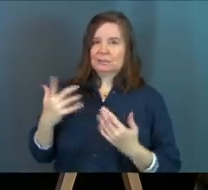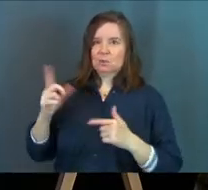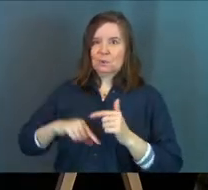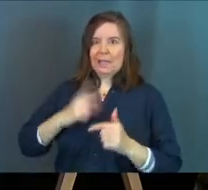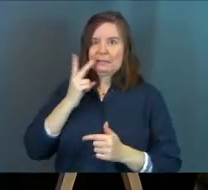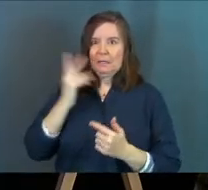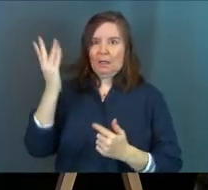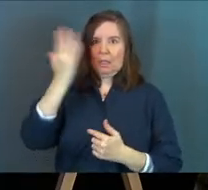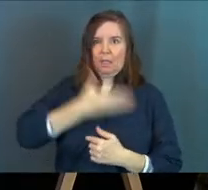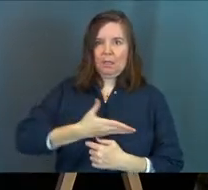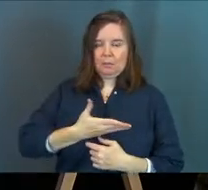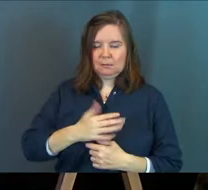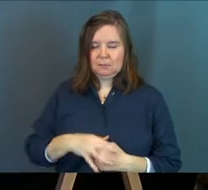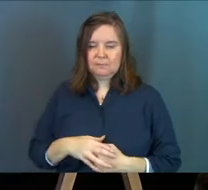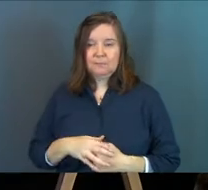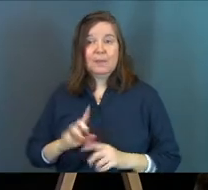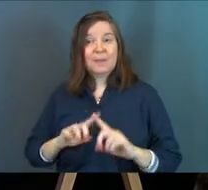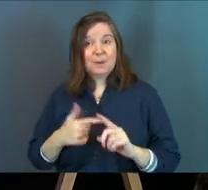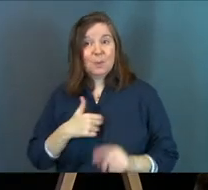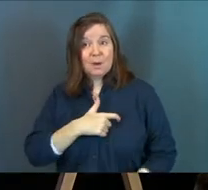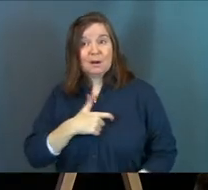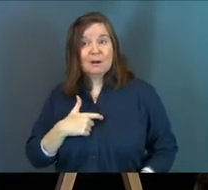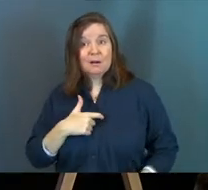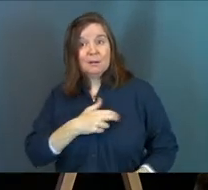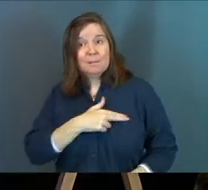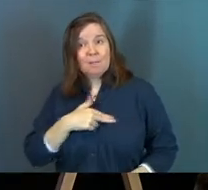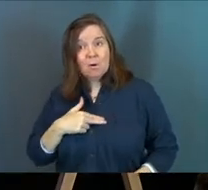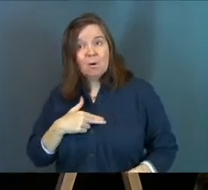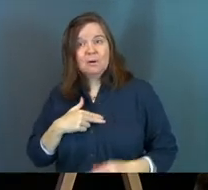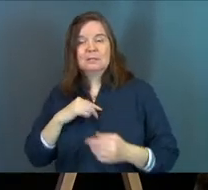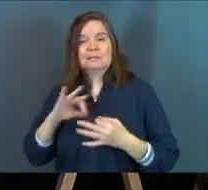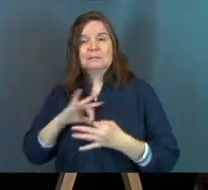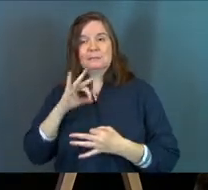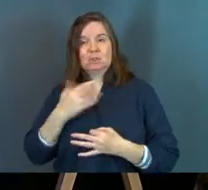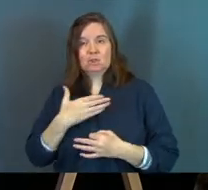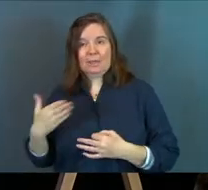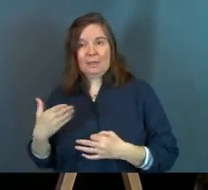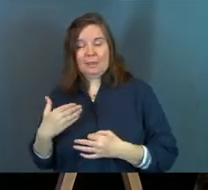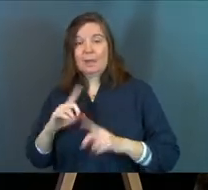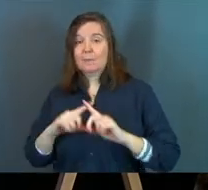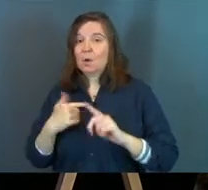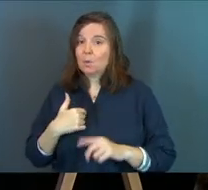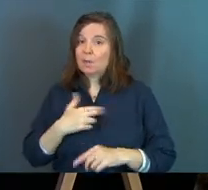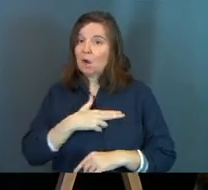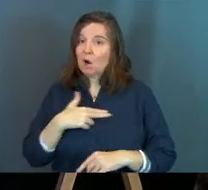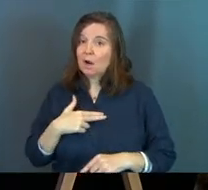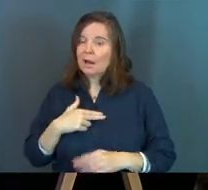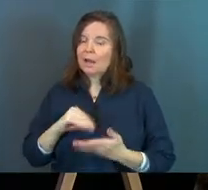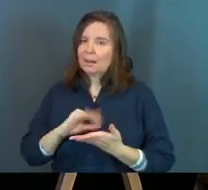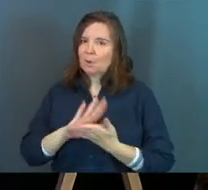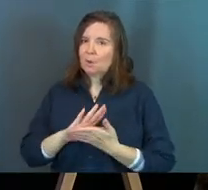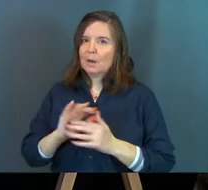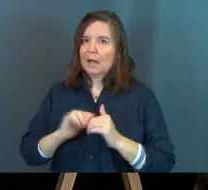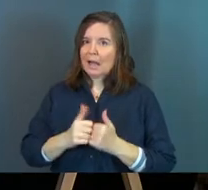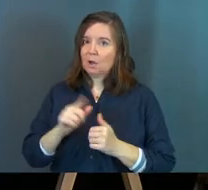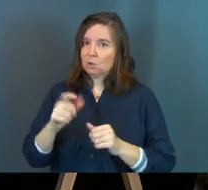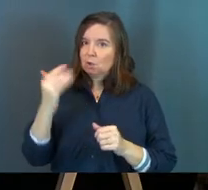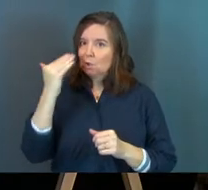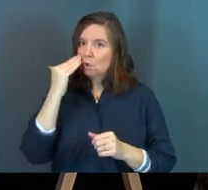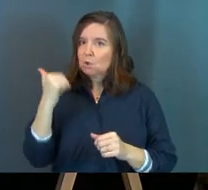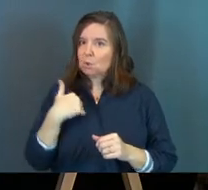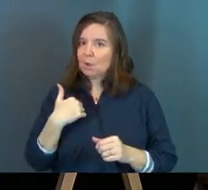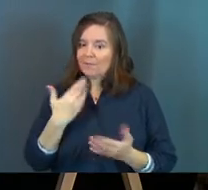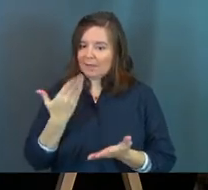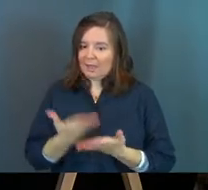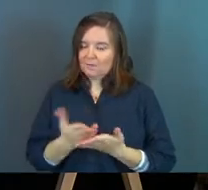invisible thing. But we're marked. It's a spiritual thing. But we're marked. And I'm going to go into like how you can know you've got